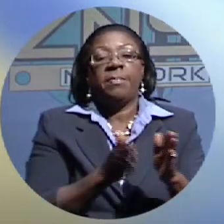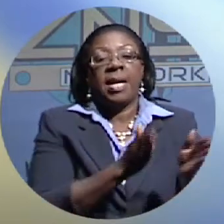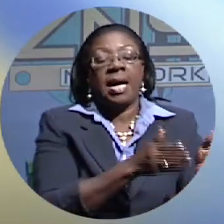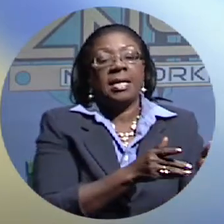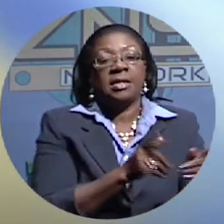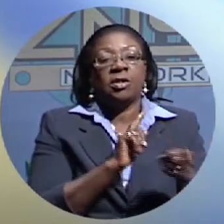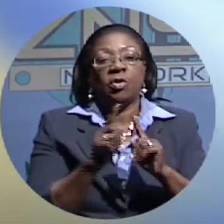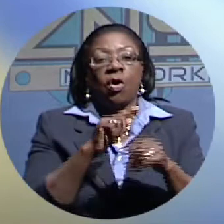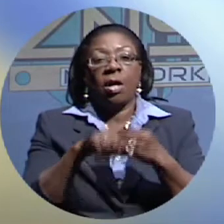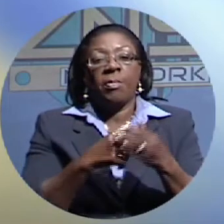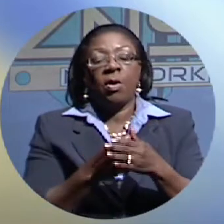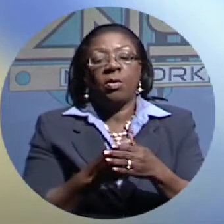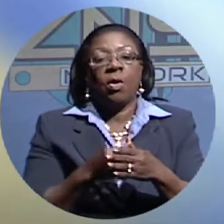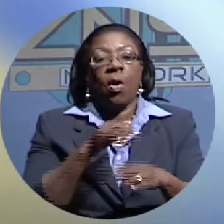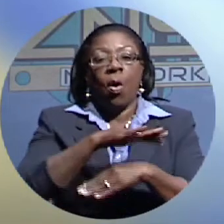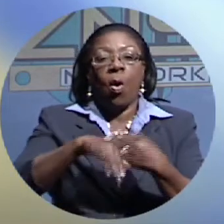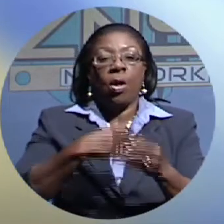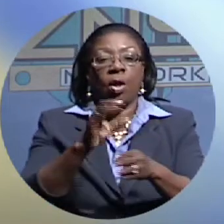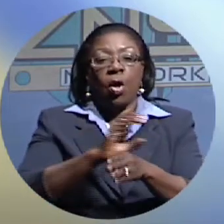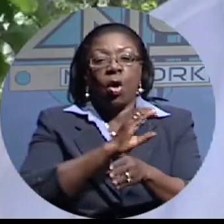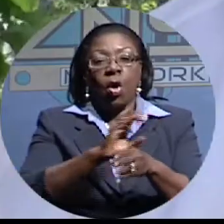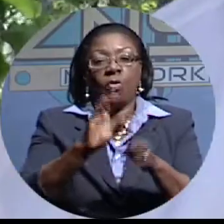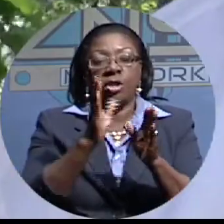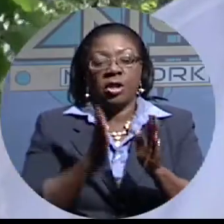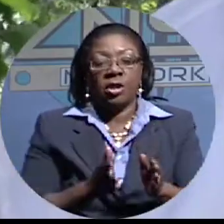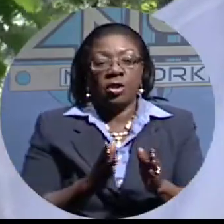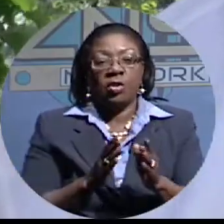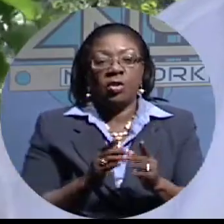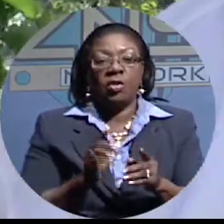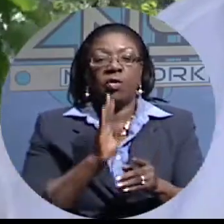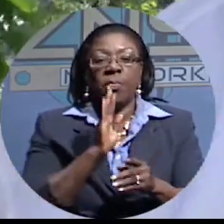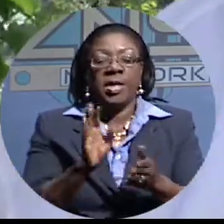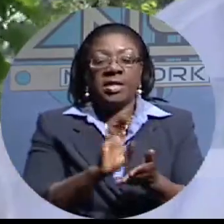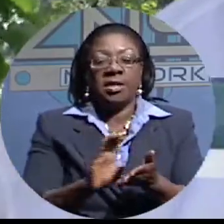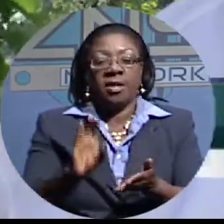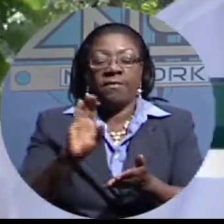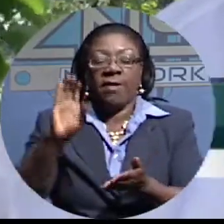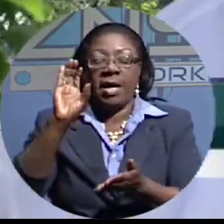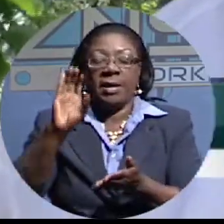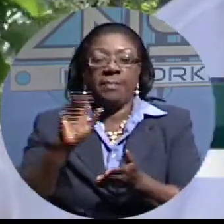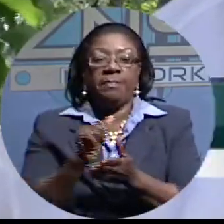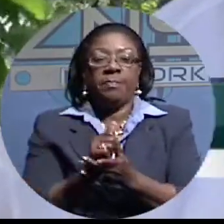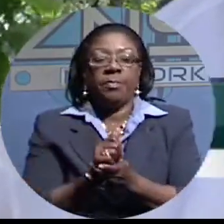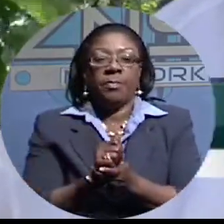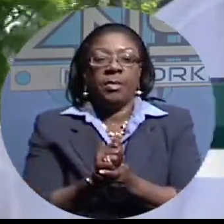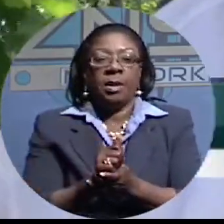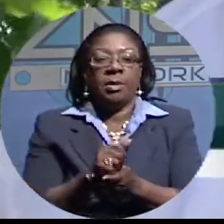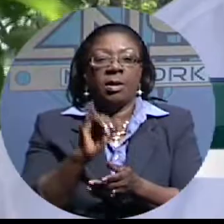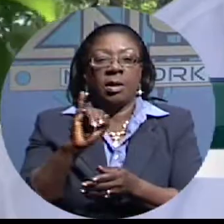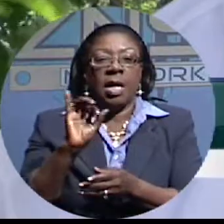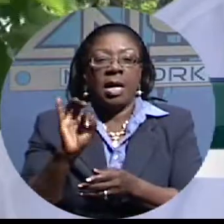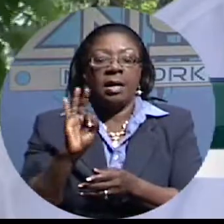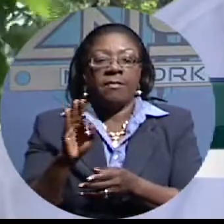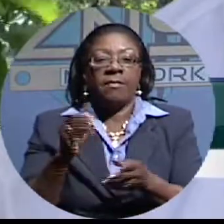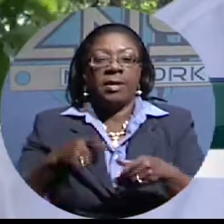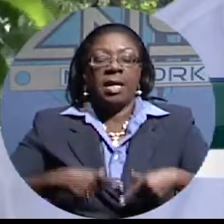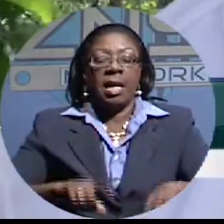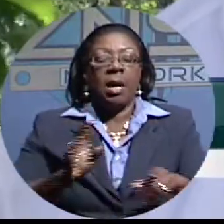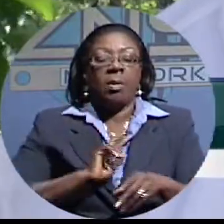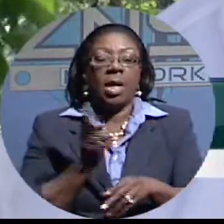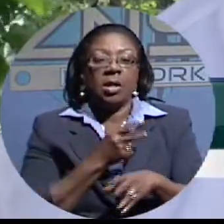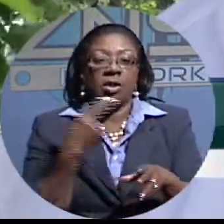all coaches to be certified. We've written to the ISF and they have allowed us to use